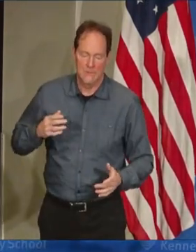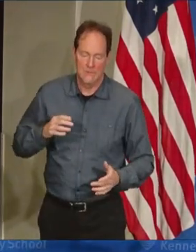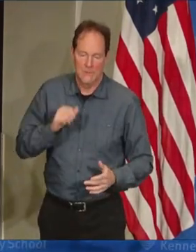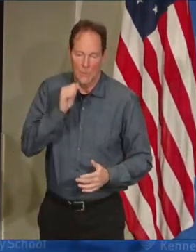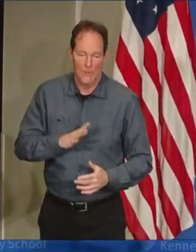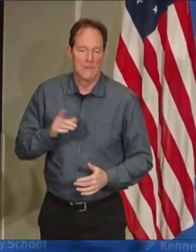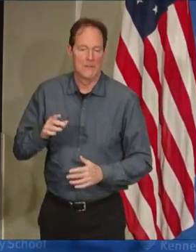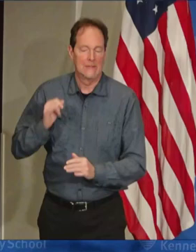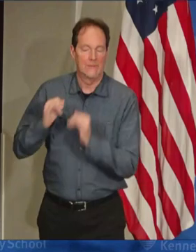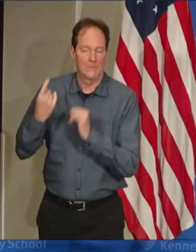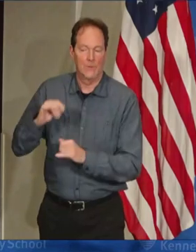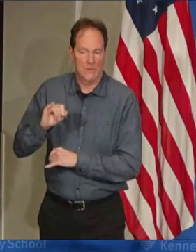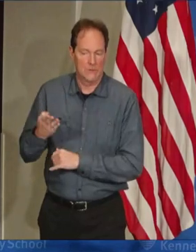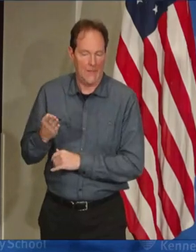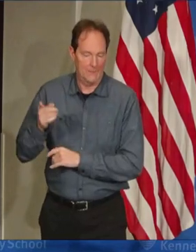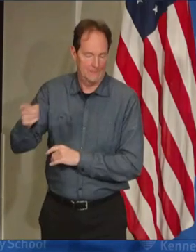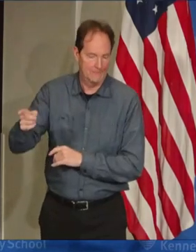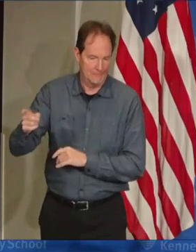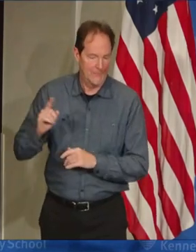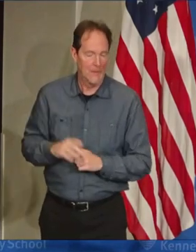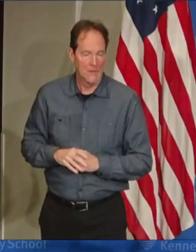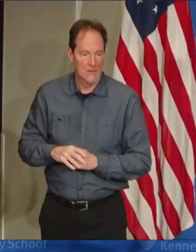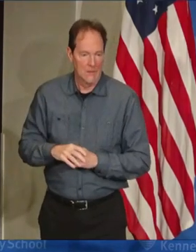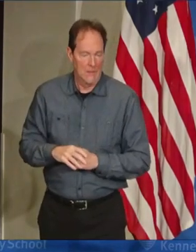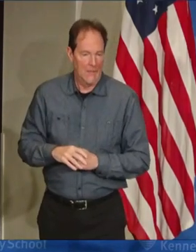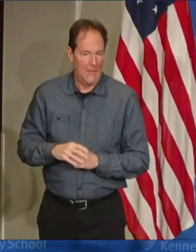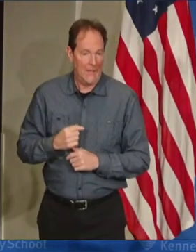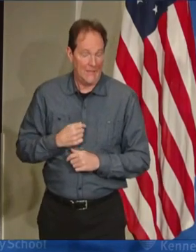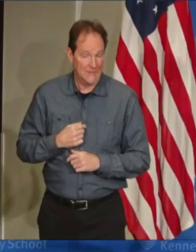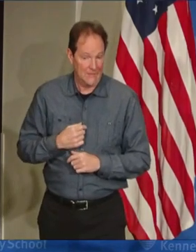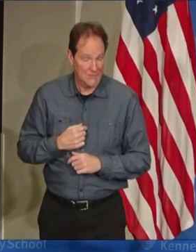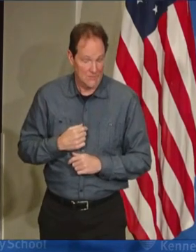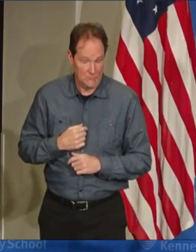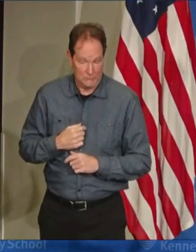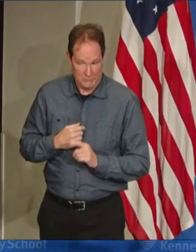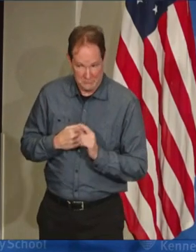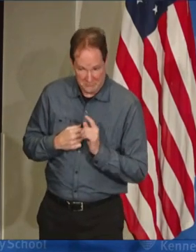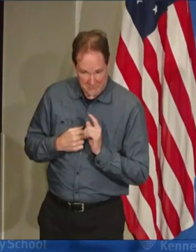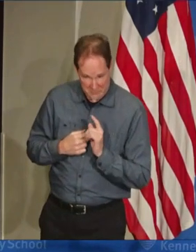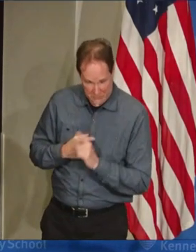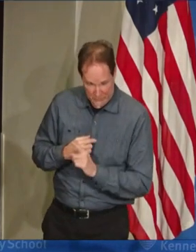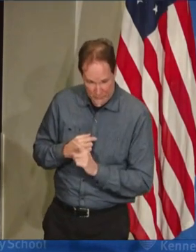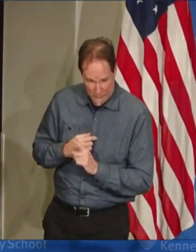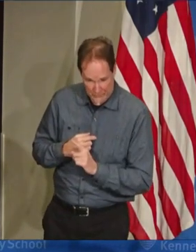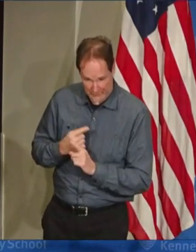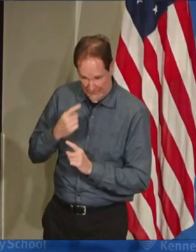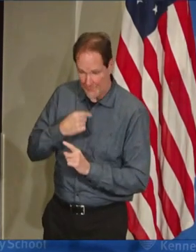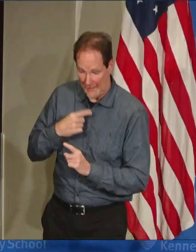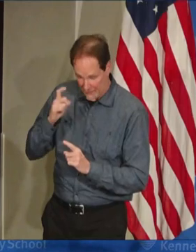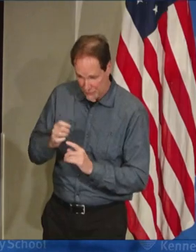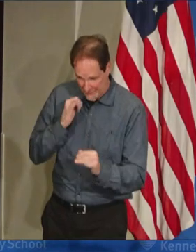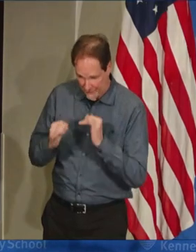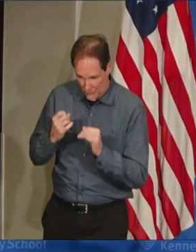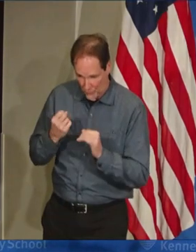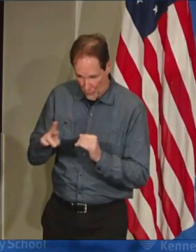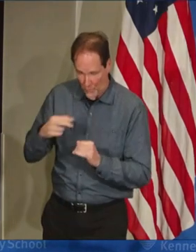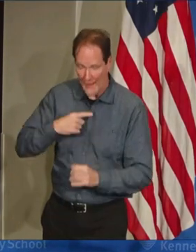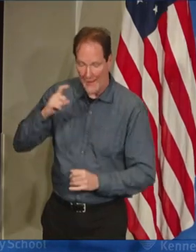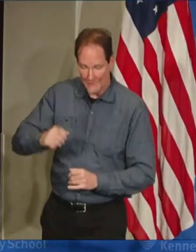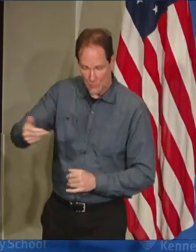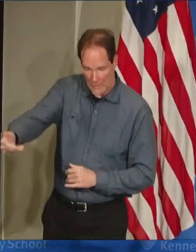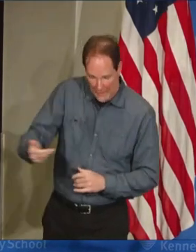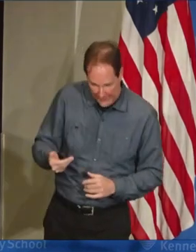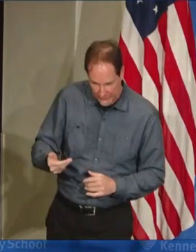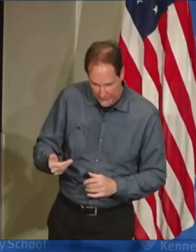interviewed for the job that I had gotten. And I said, "Are you saying that I should interview or do I have to hire? And